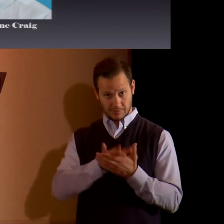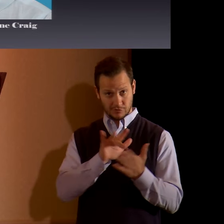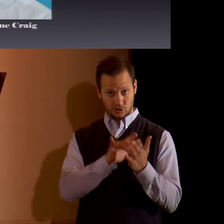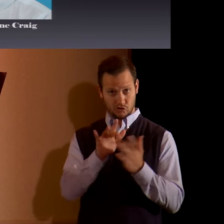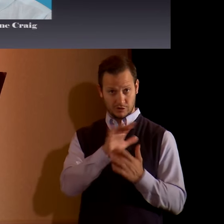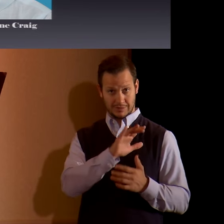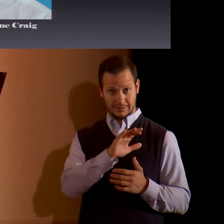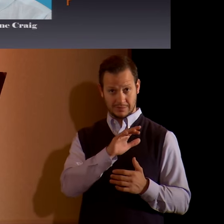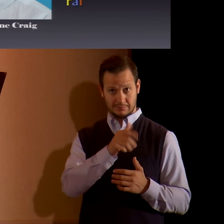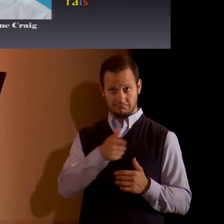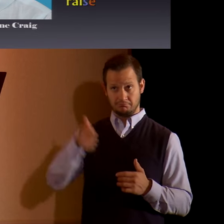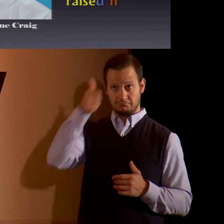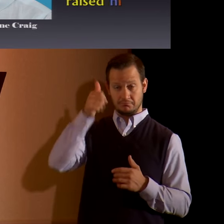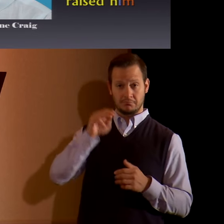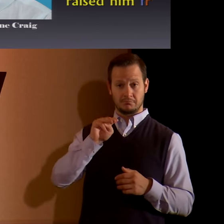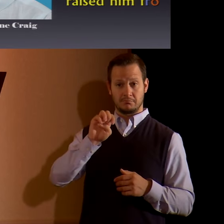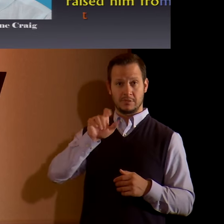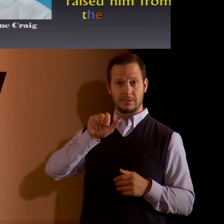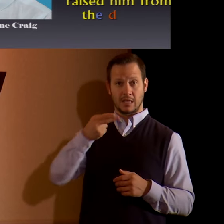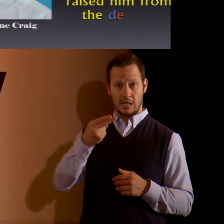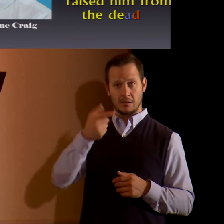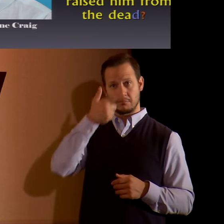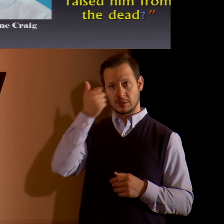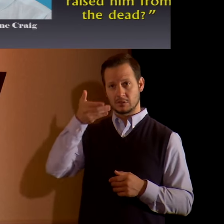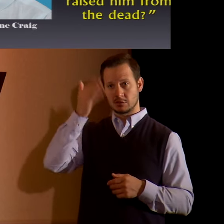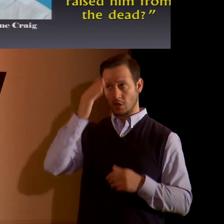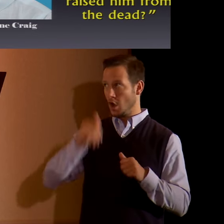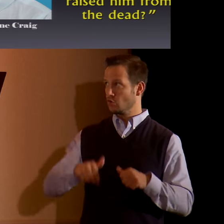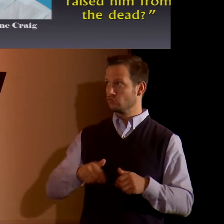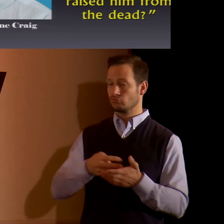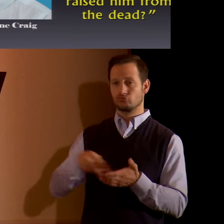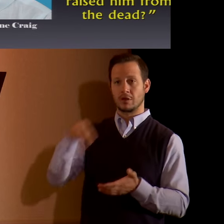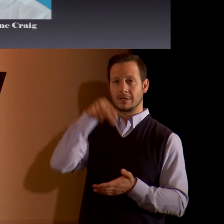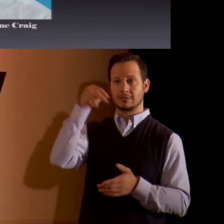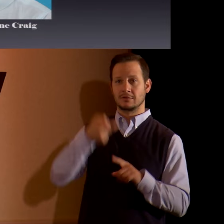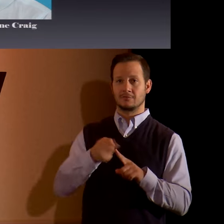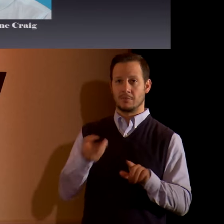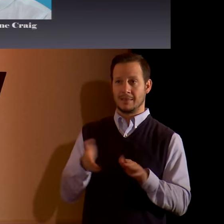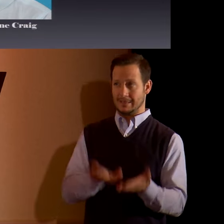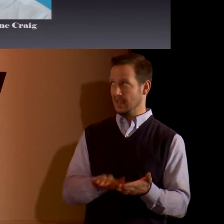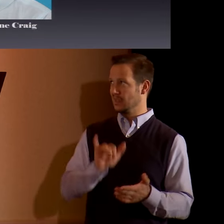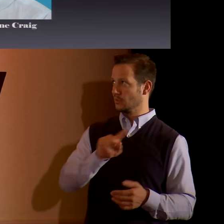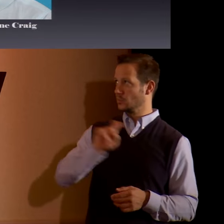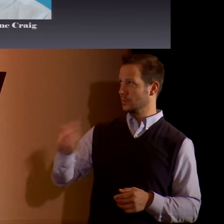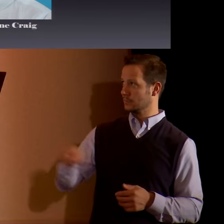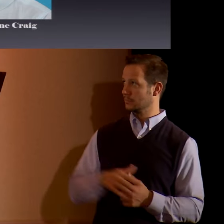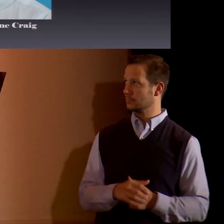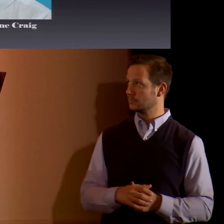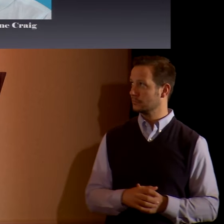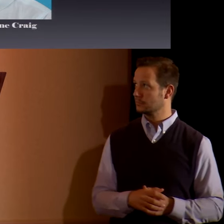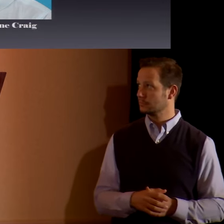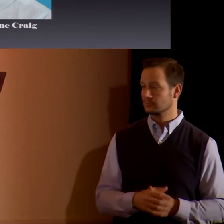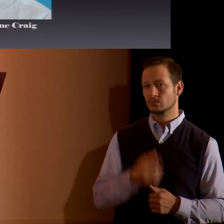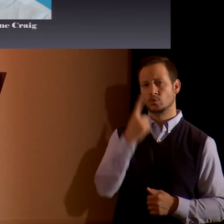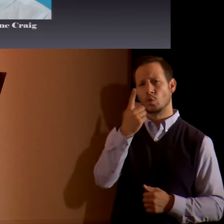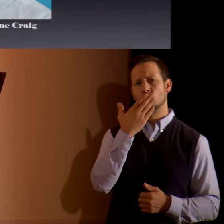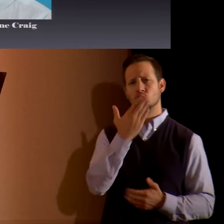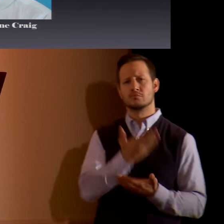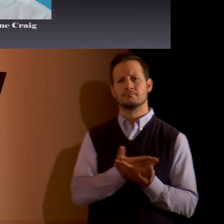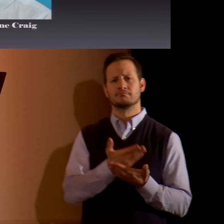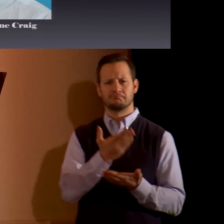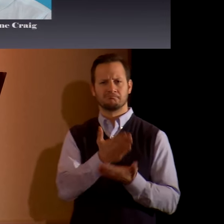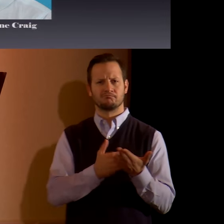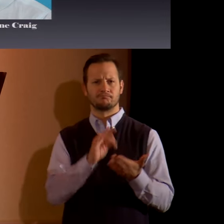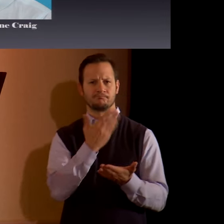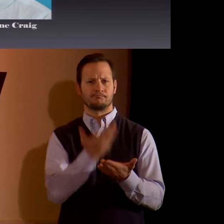Messiah because God had raised him from the dead? And here is how he answered. One good piece of evidence